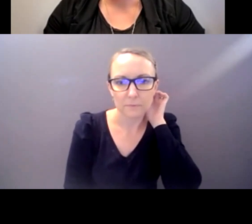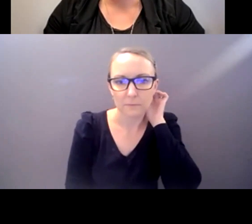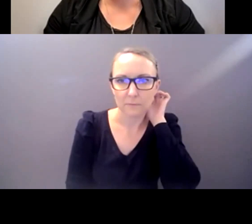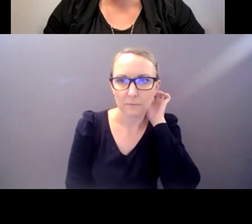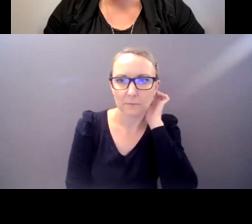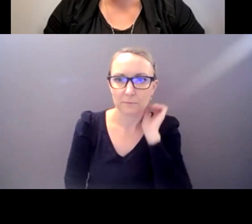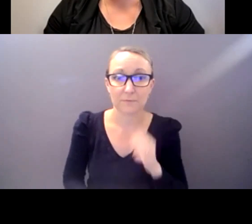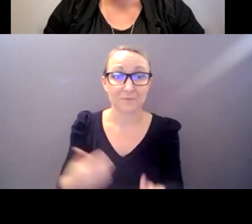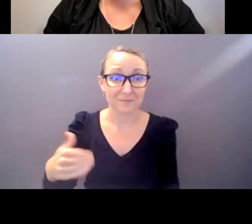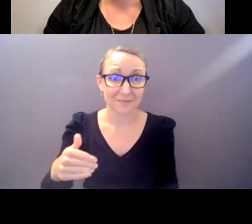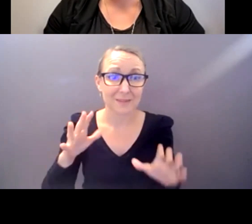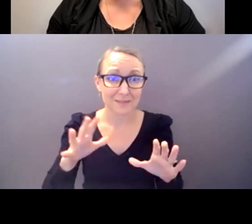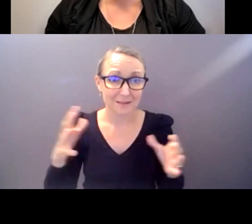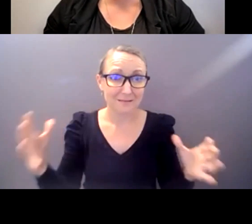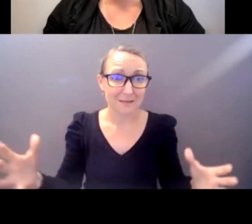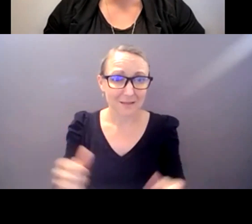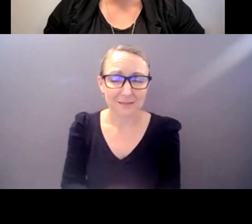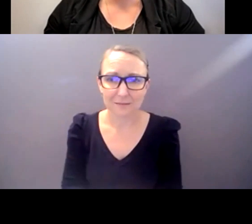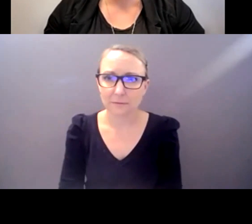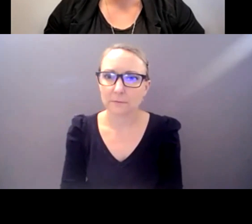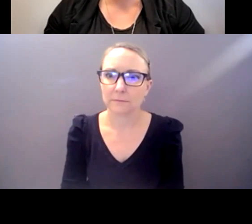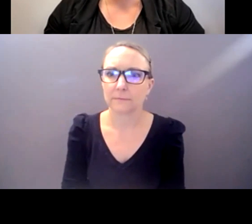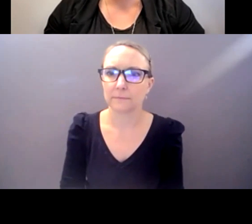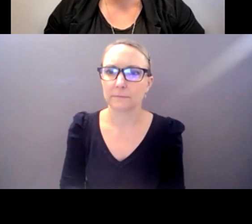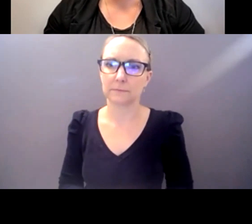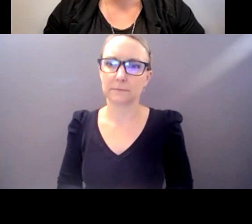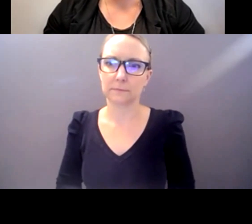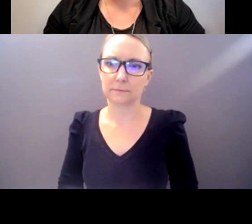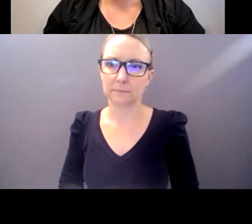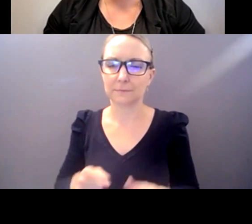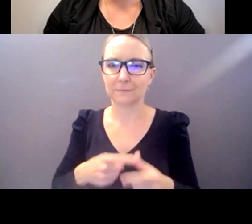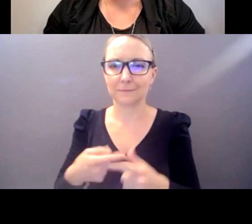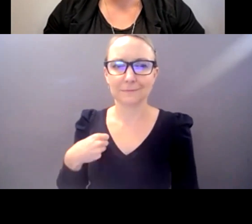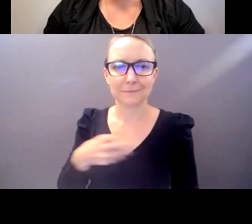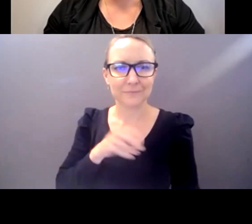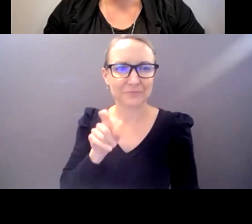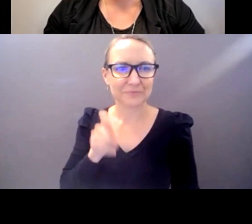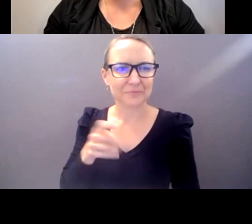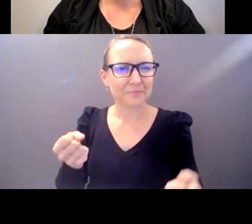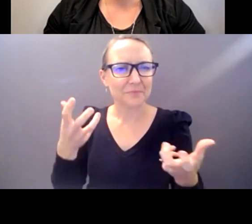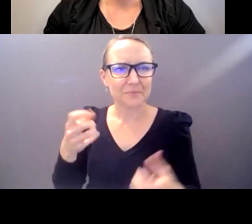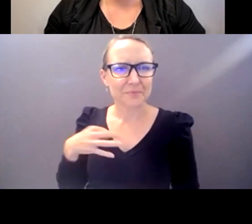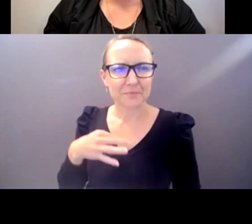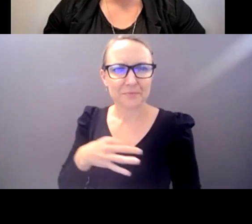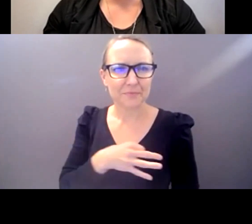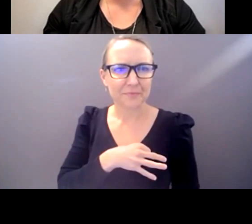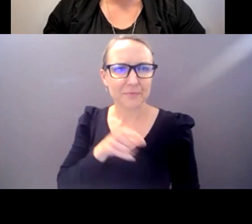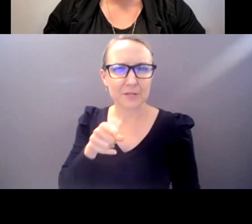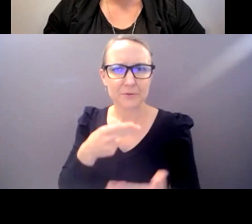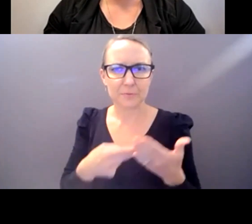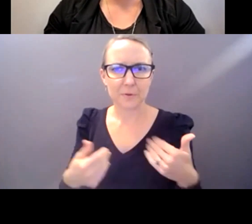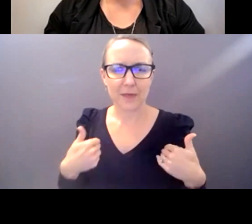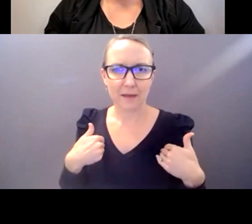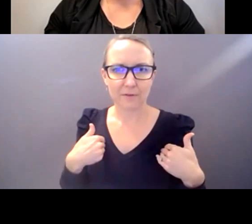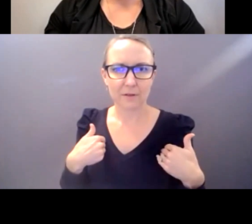Yeah, that's quite a bit. And then kind of swinging back around to this staffing question about how much staff do you both have to kind of